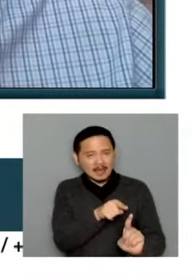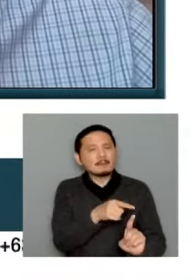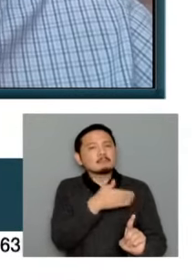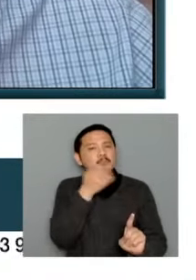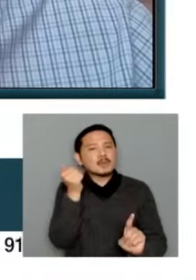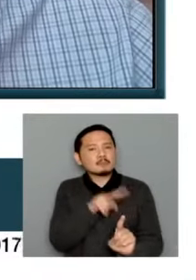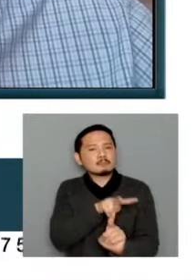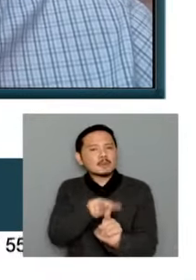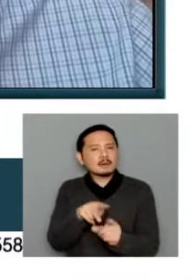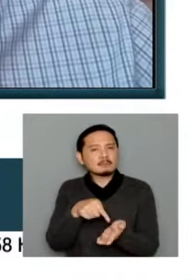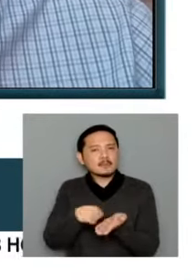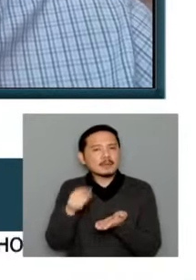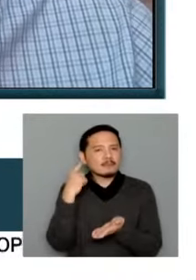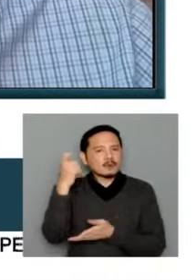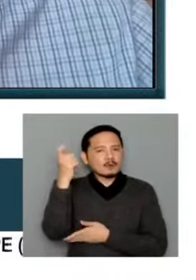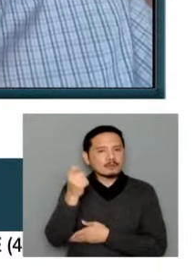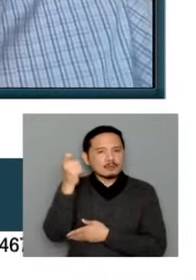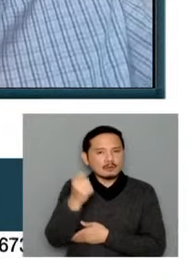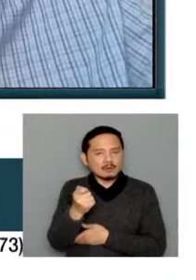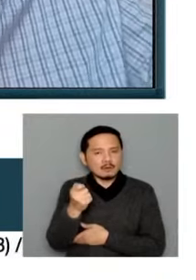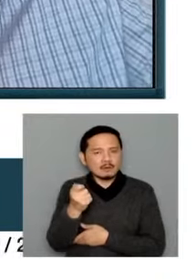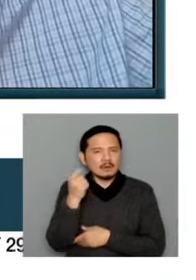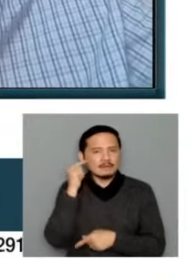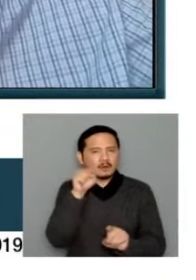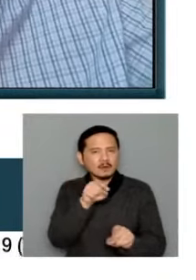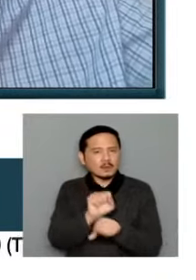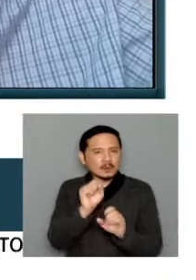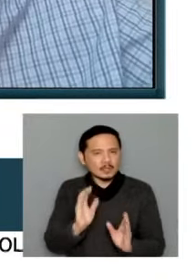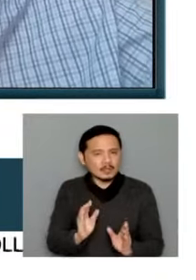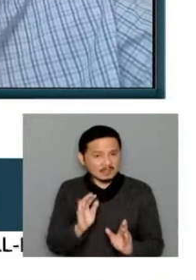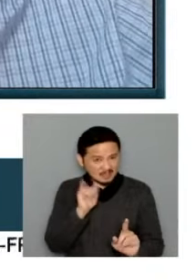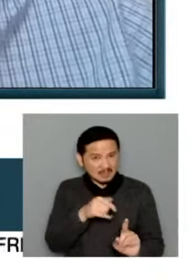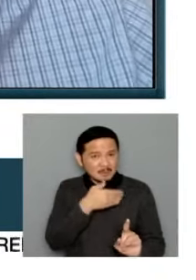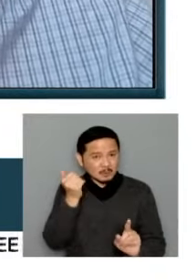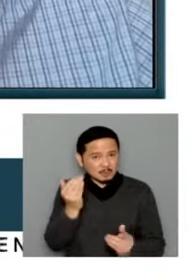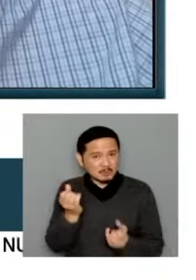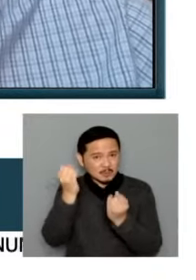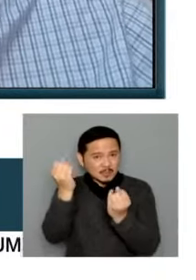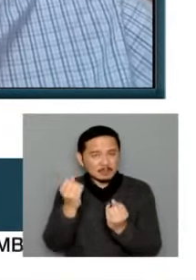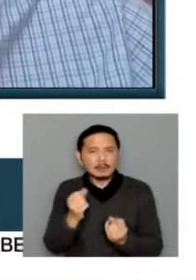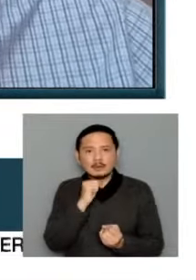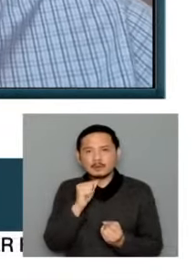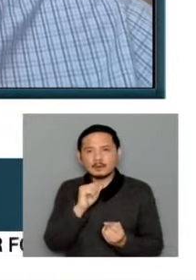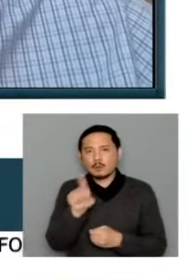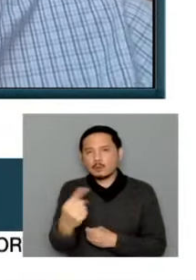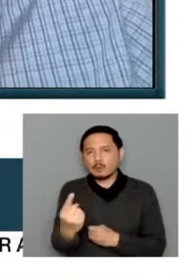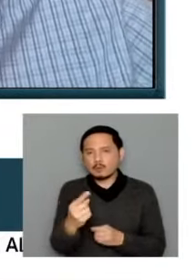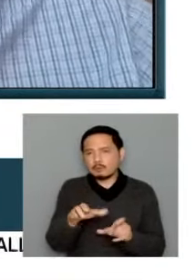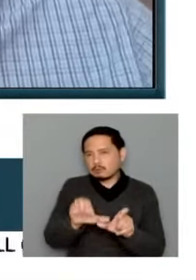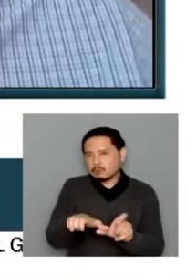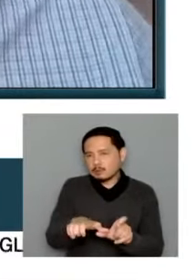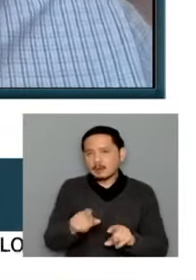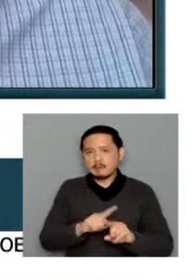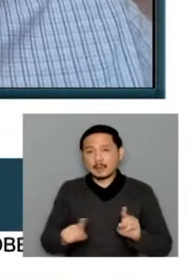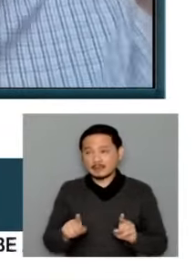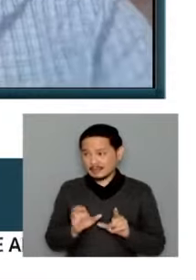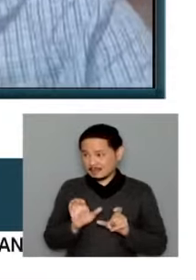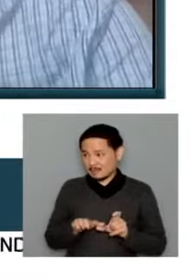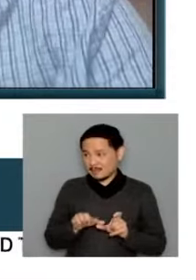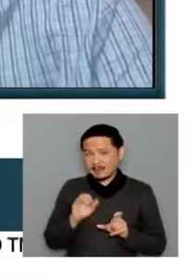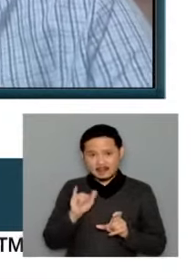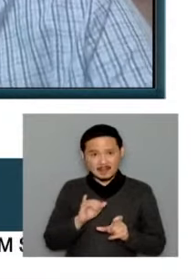either the unemployment of these workers? And we're not also talking about disability here. Do you think that disability should also